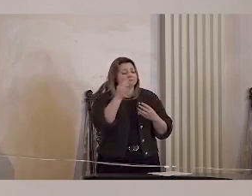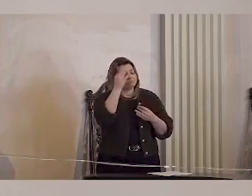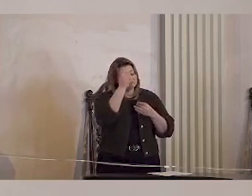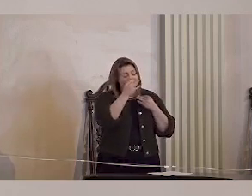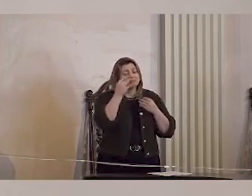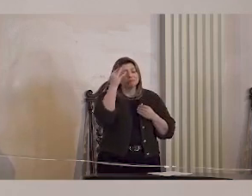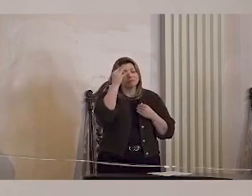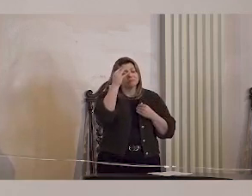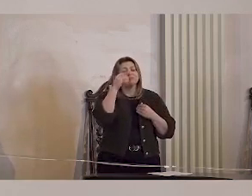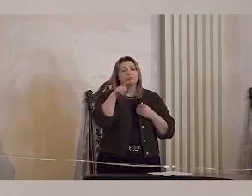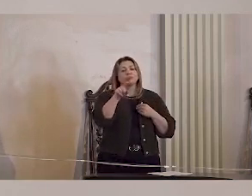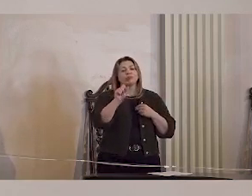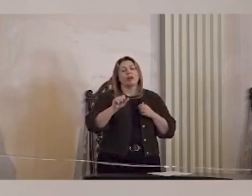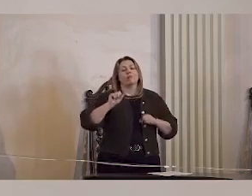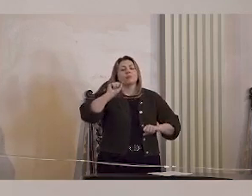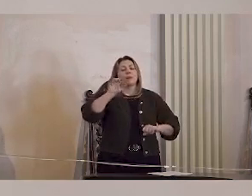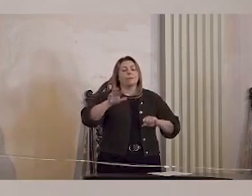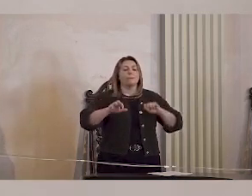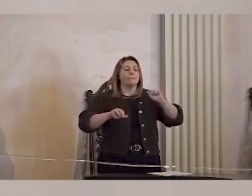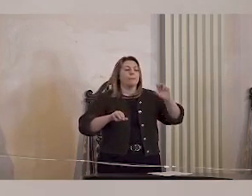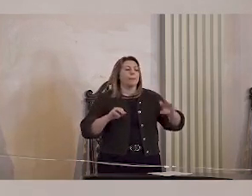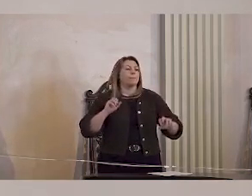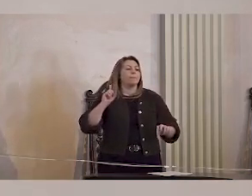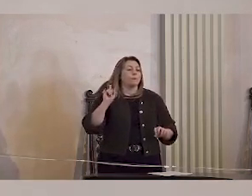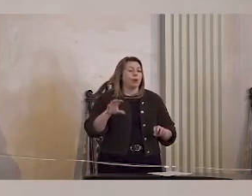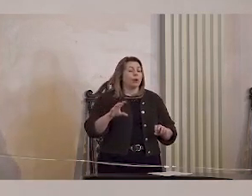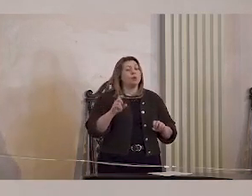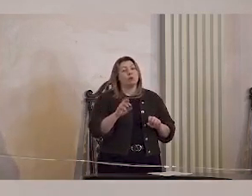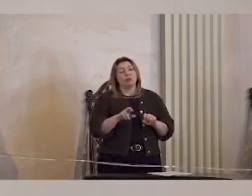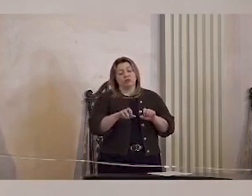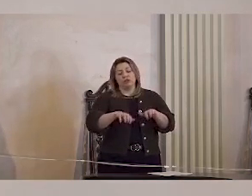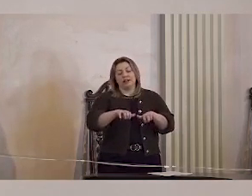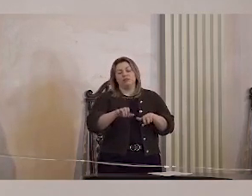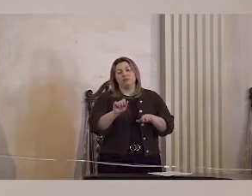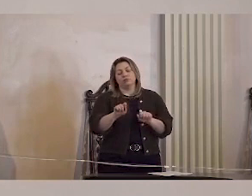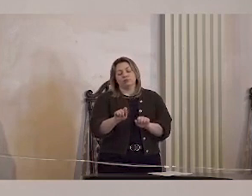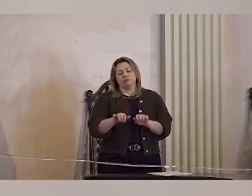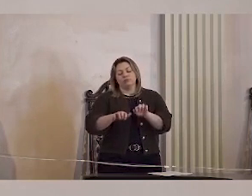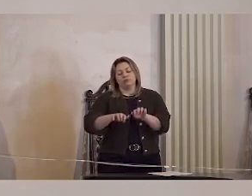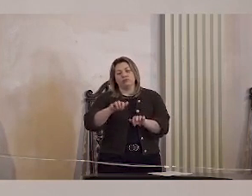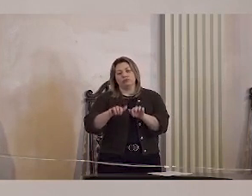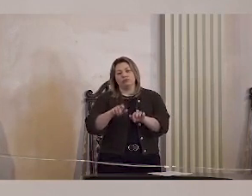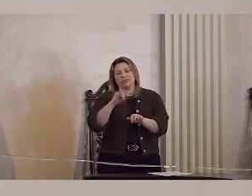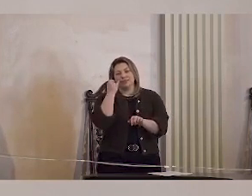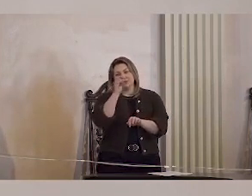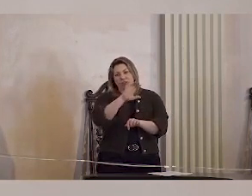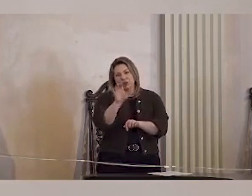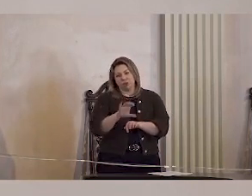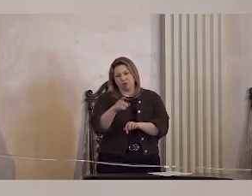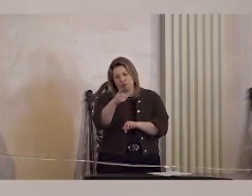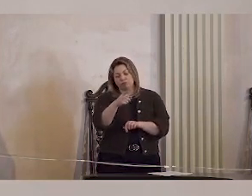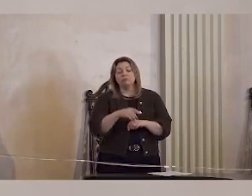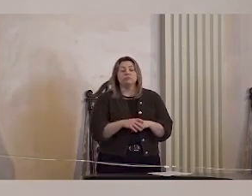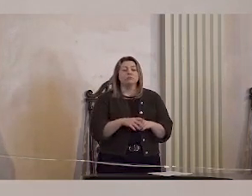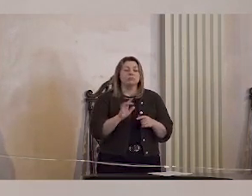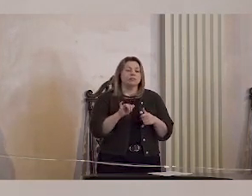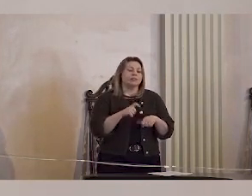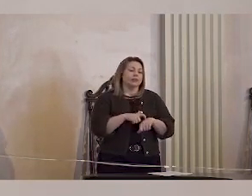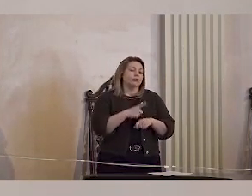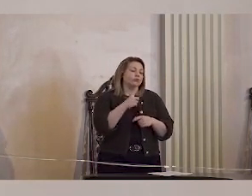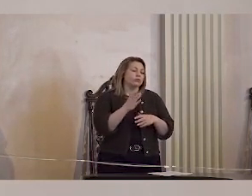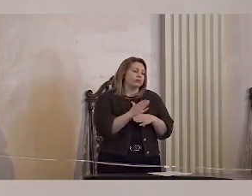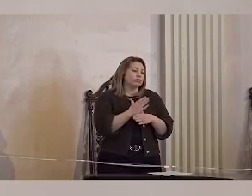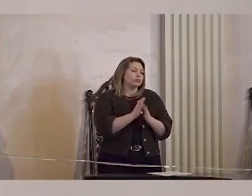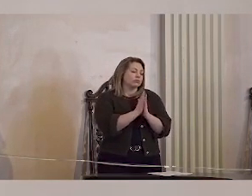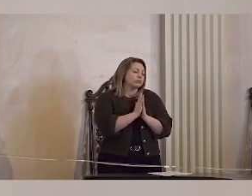may name them aloud into this space or in the chat on Zoom. It's our time for shared prayer and meditation.